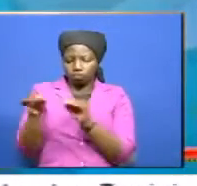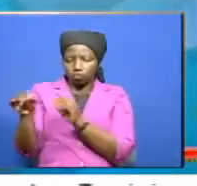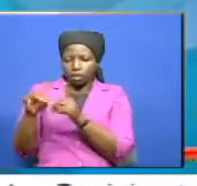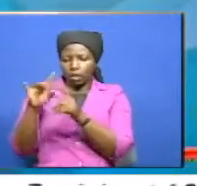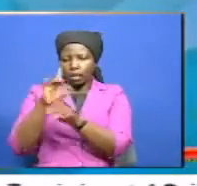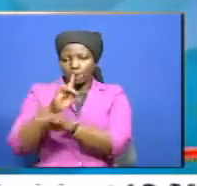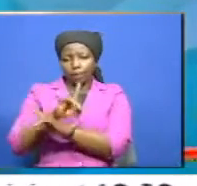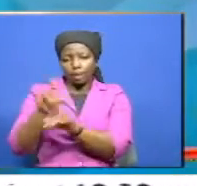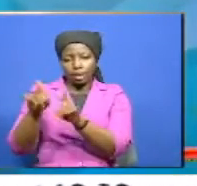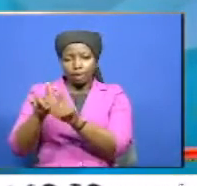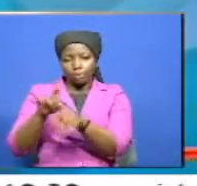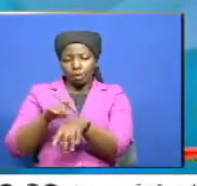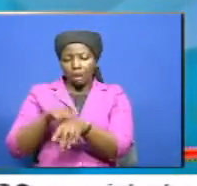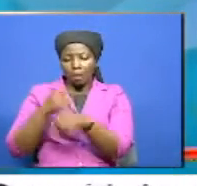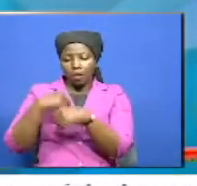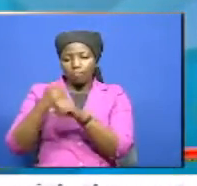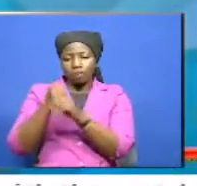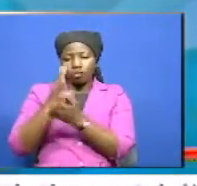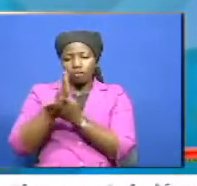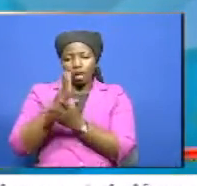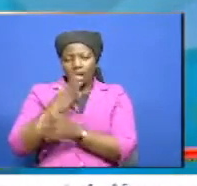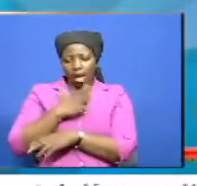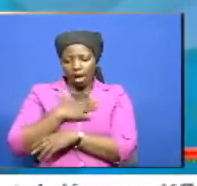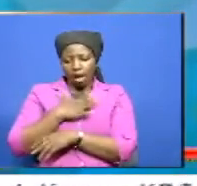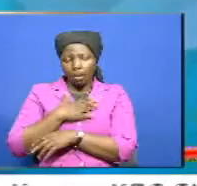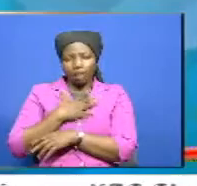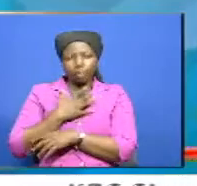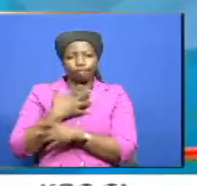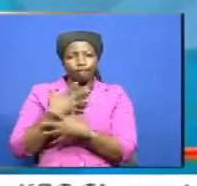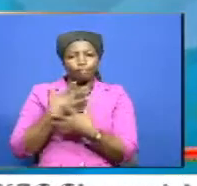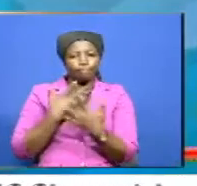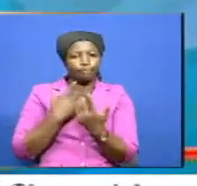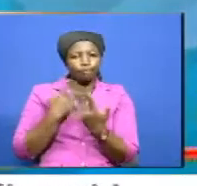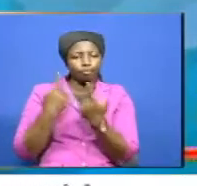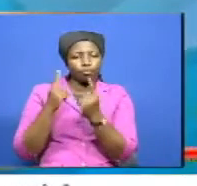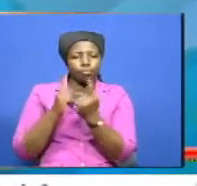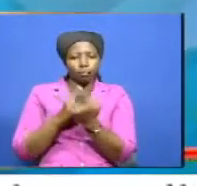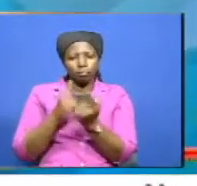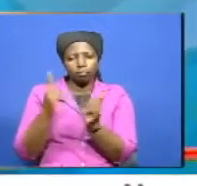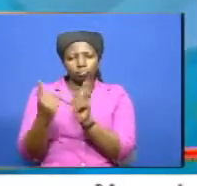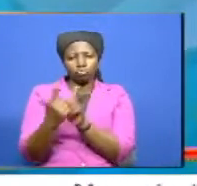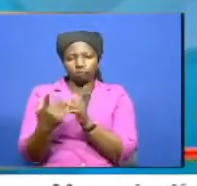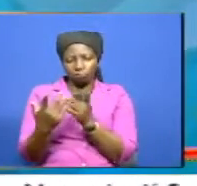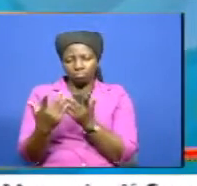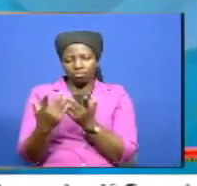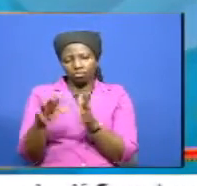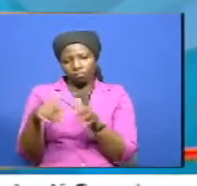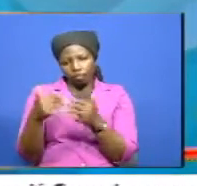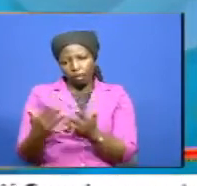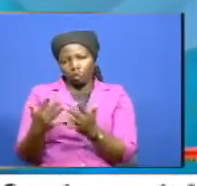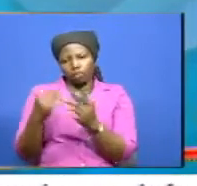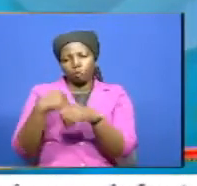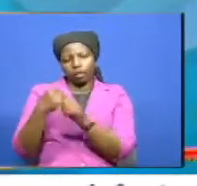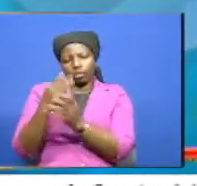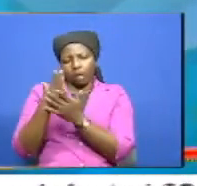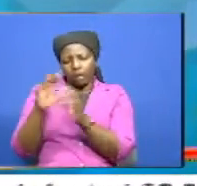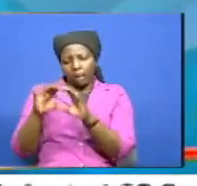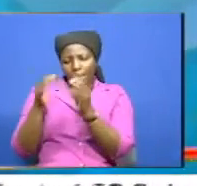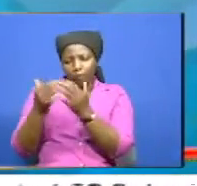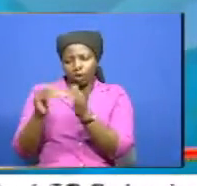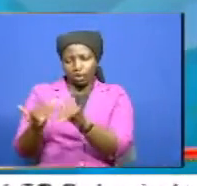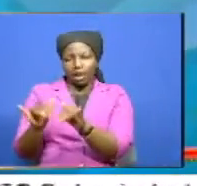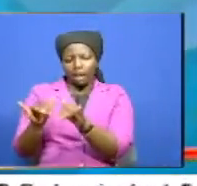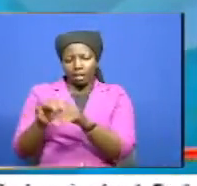the same time, how do we ensure, you know, our one-on-one tackles and ball retention, we ensure that we keep it at where it is. So I saw a lot